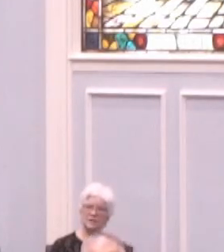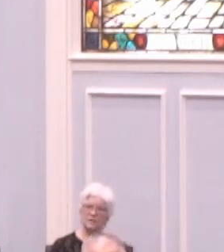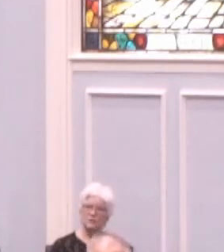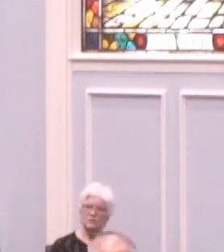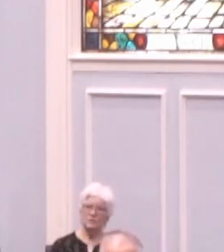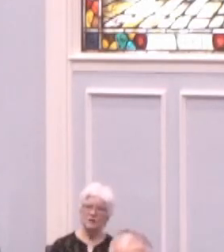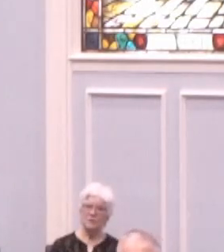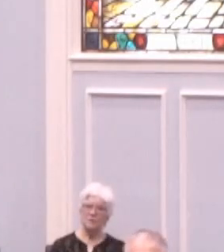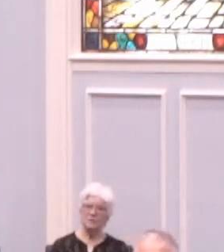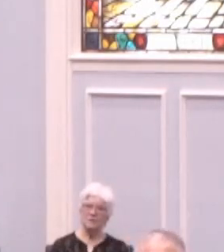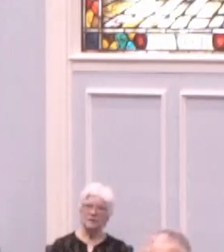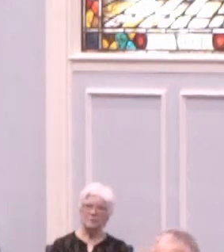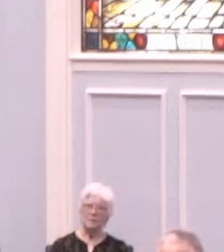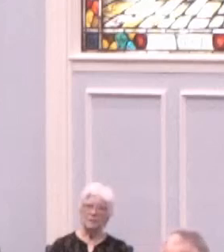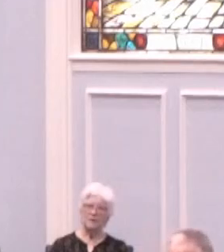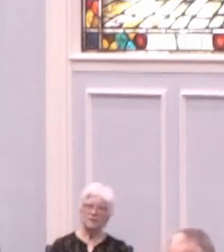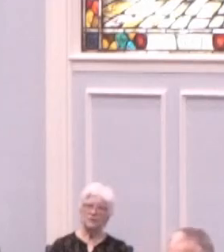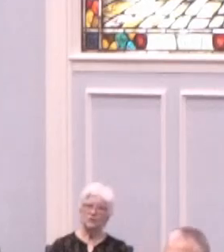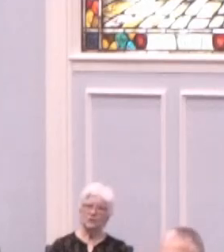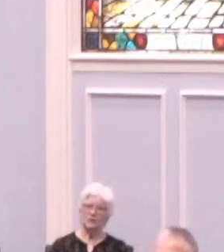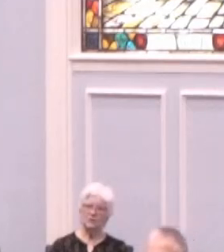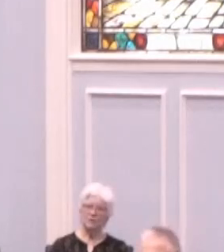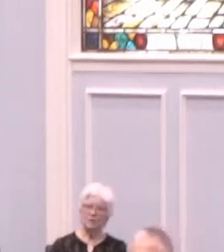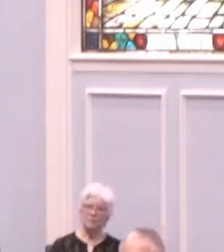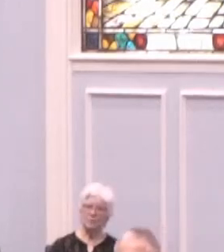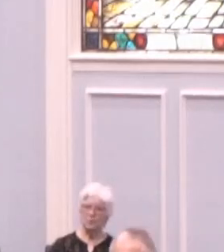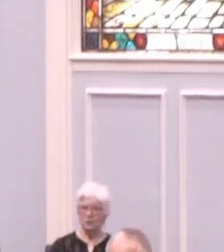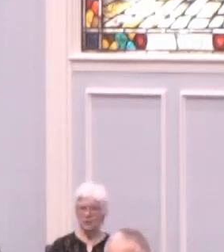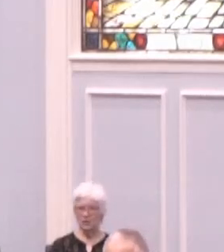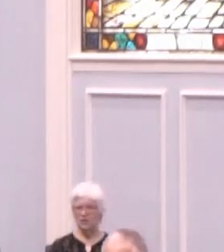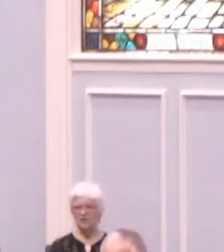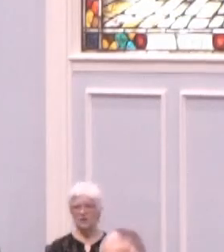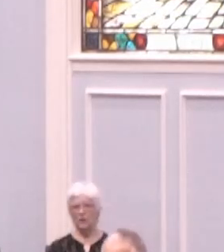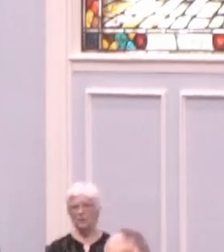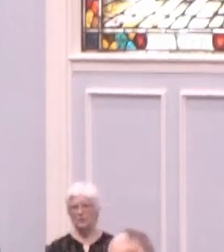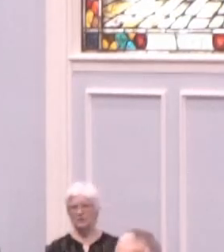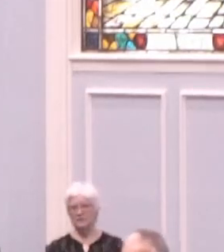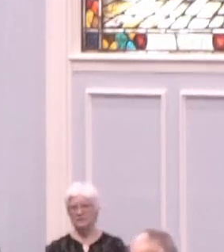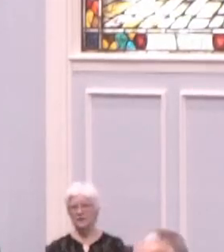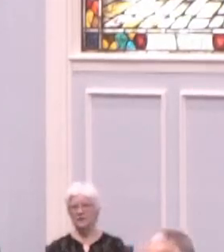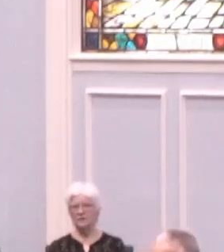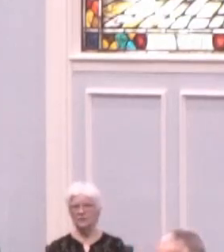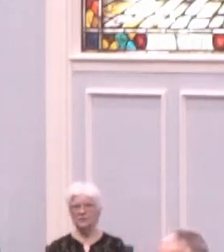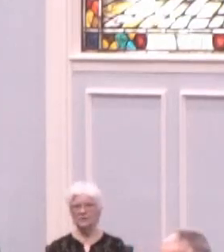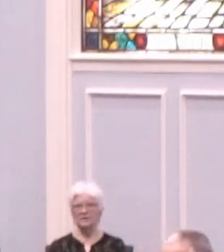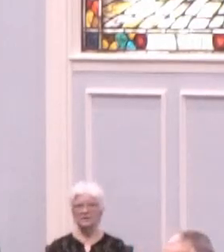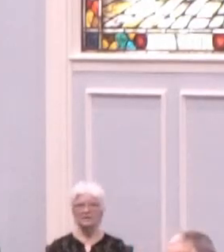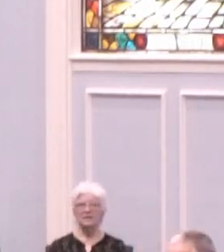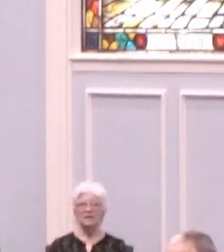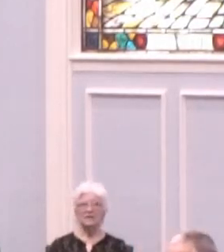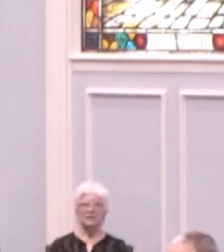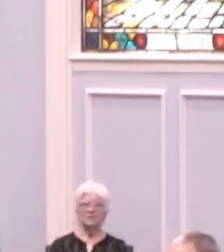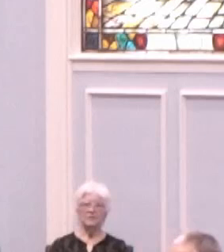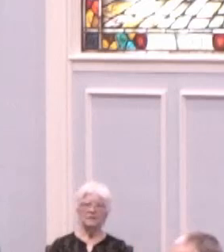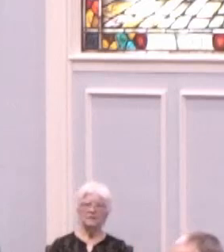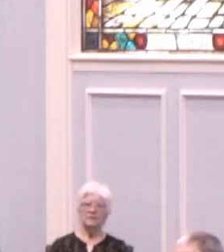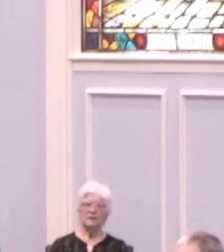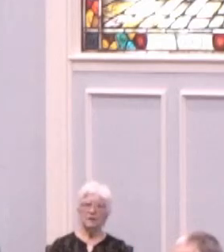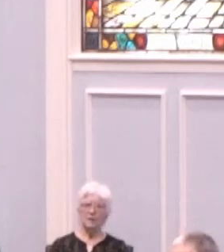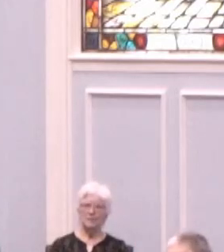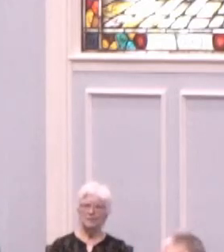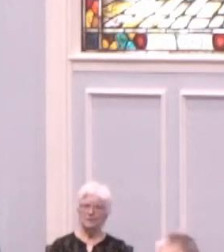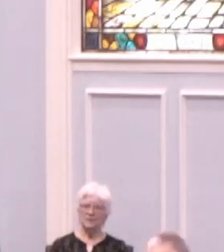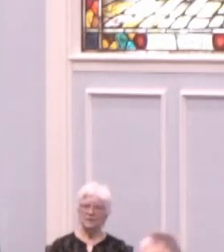ready to go. My master's on the front porch, he's holding the door. I've gone and